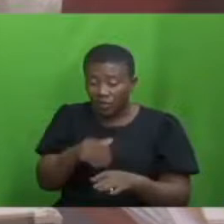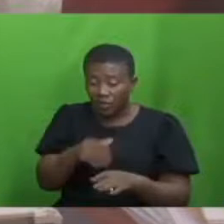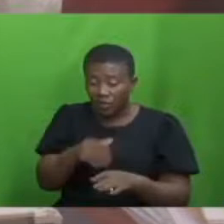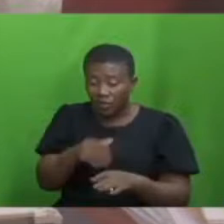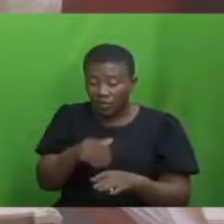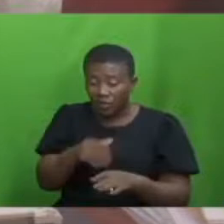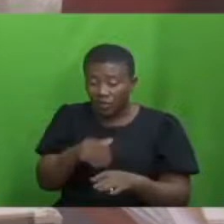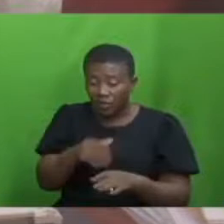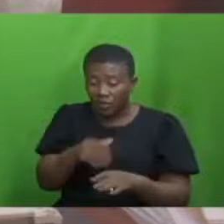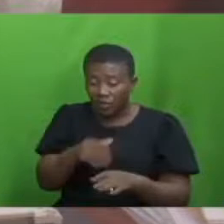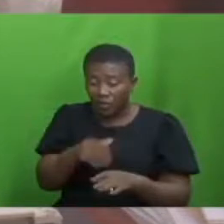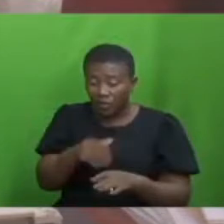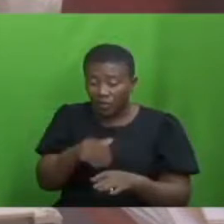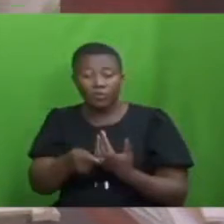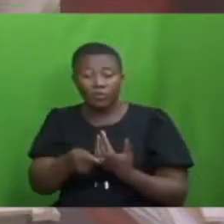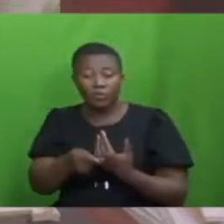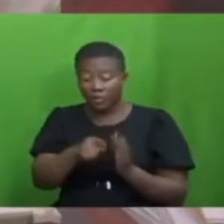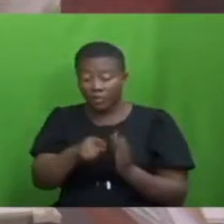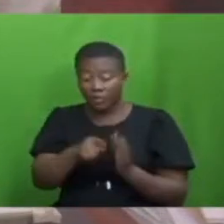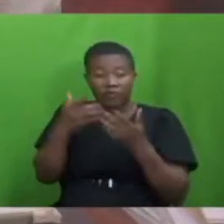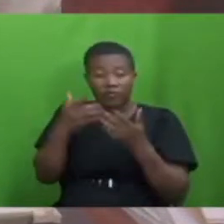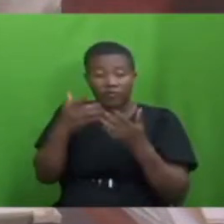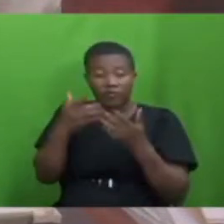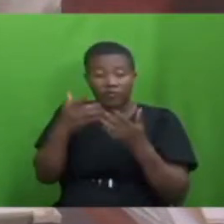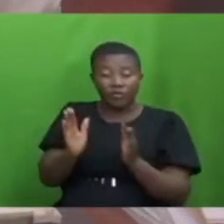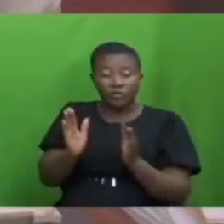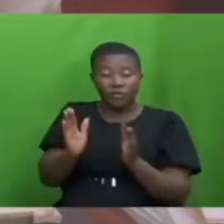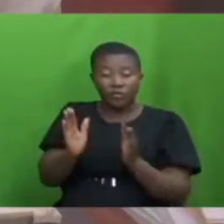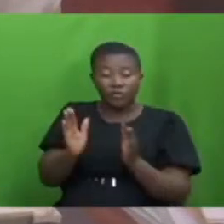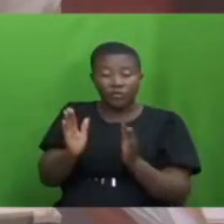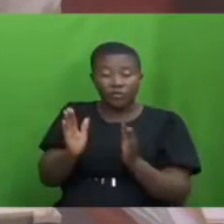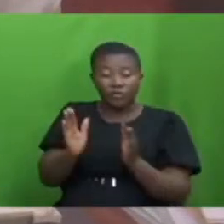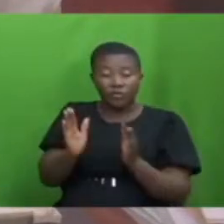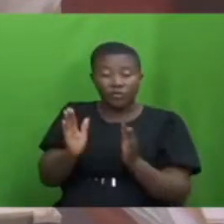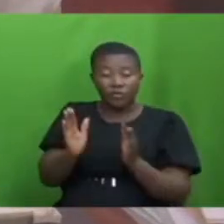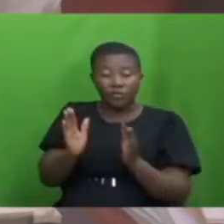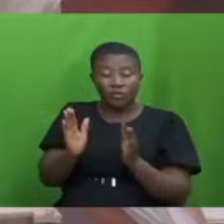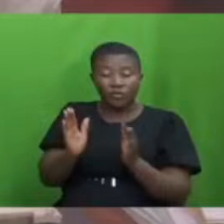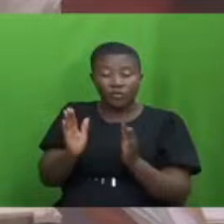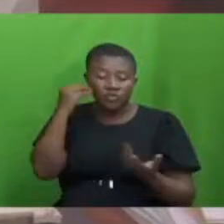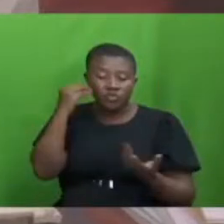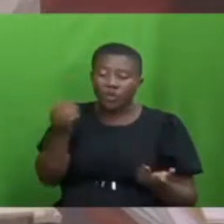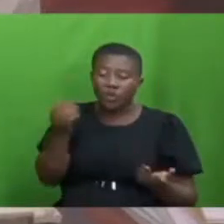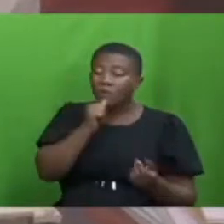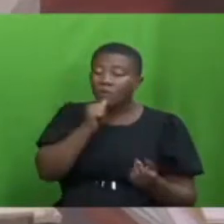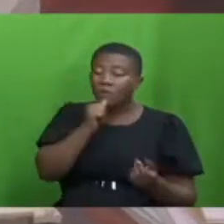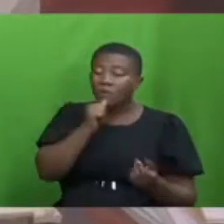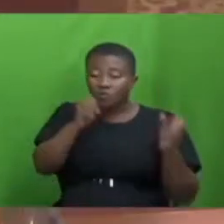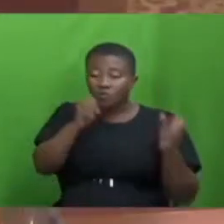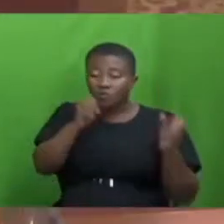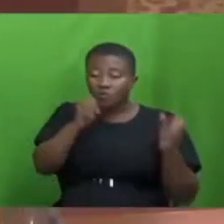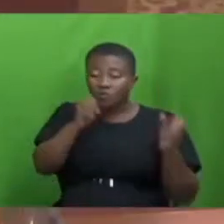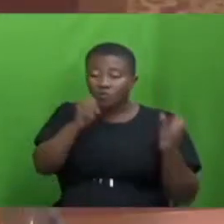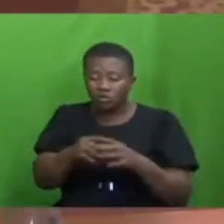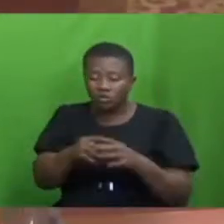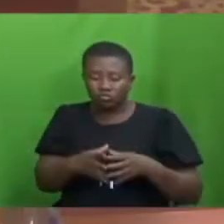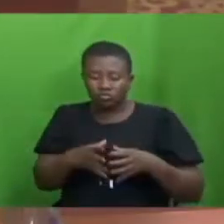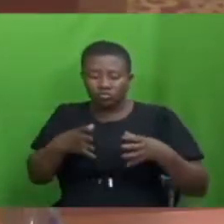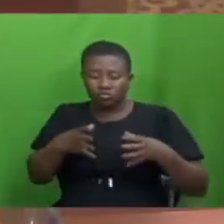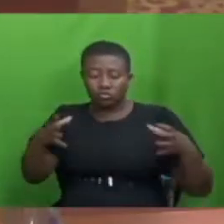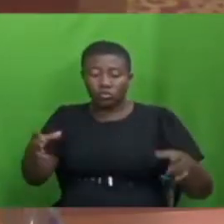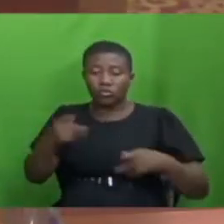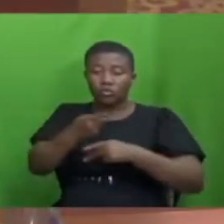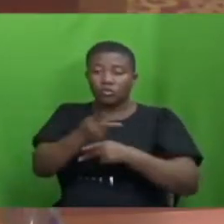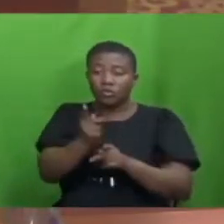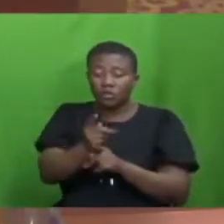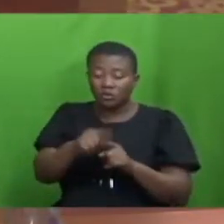program. This will be done by attracting domestic and foreign private sector investment and expanding production, which will be encouraged